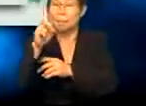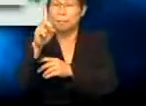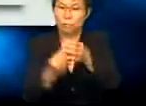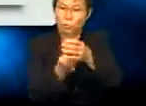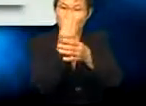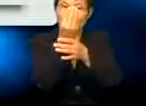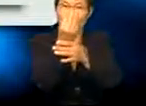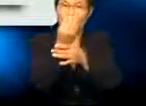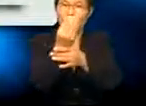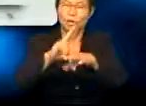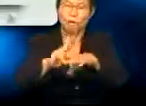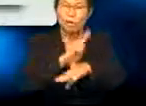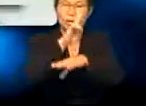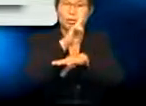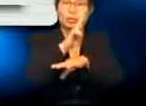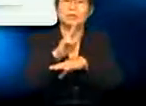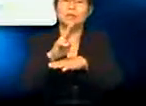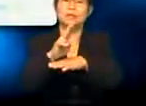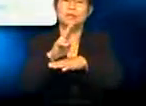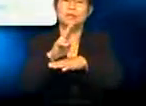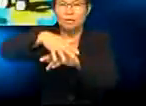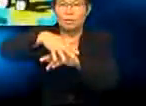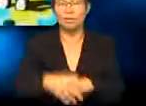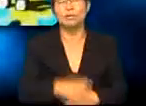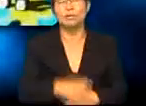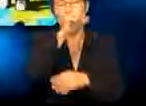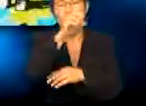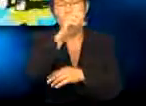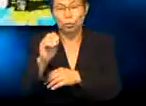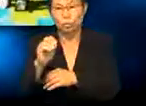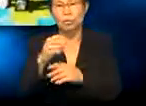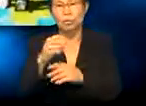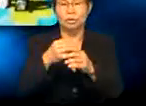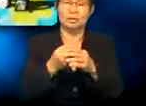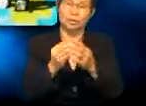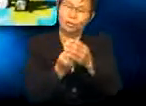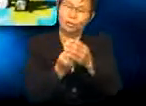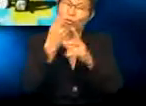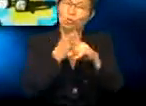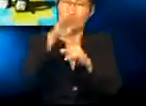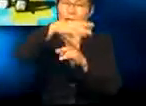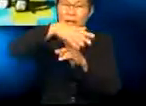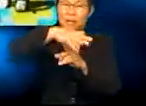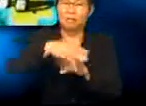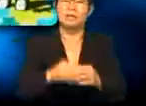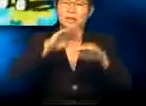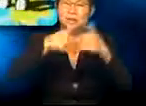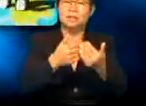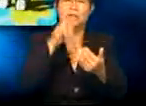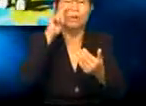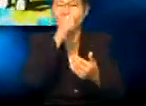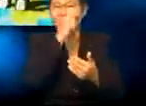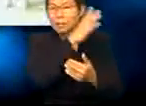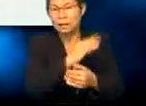the axils of the scale leaves. So, that's how onions and garlic grow.